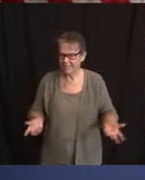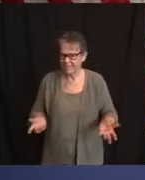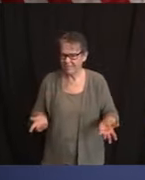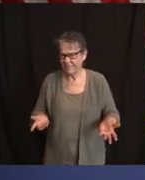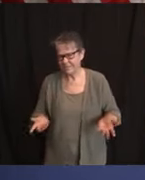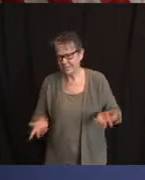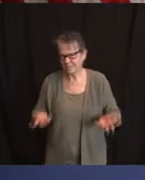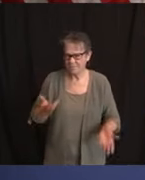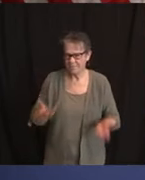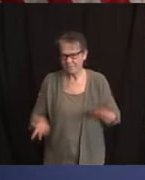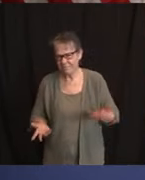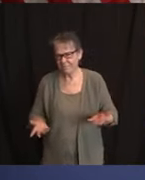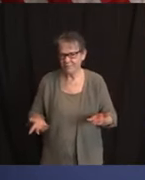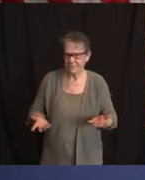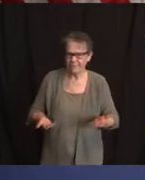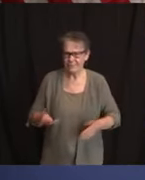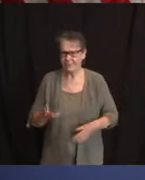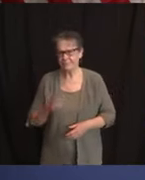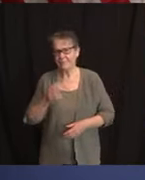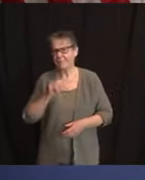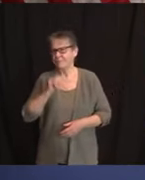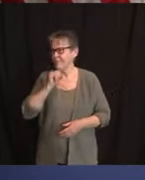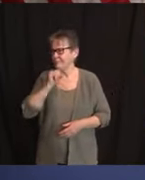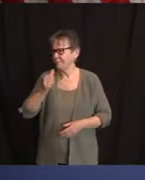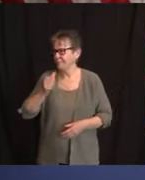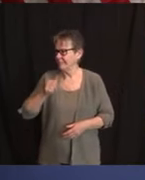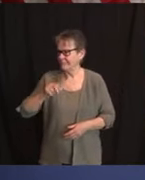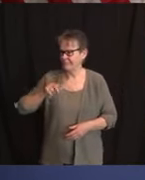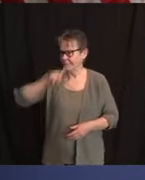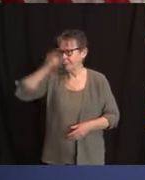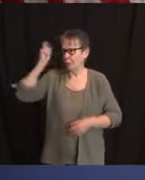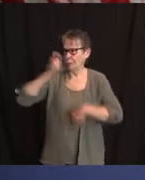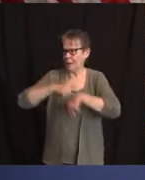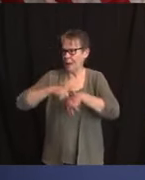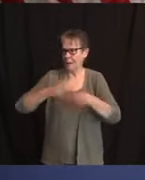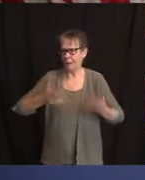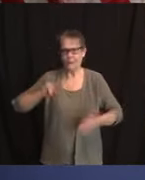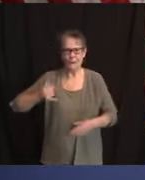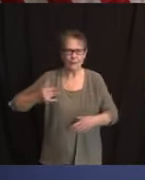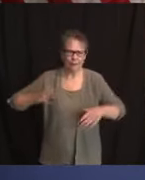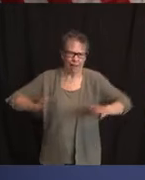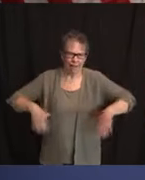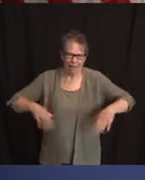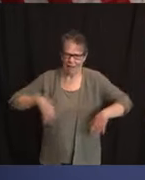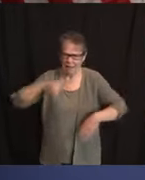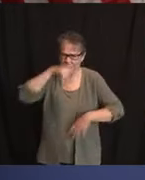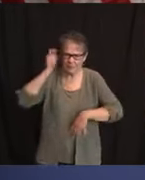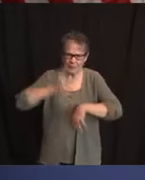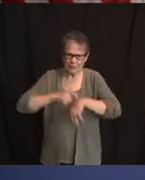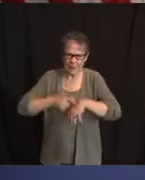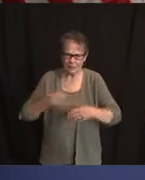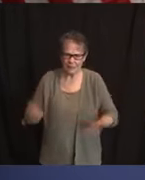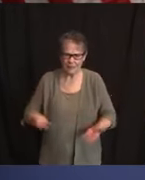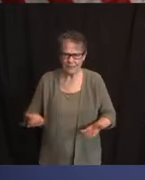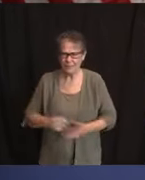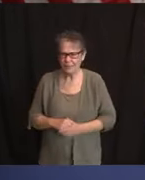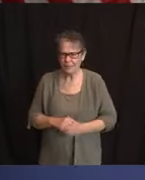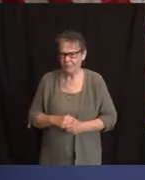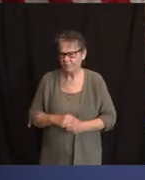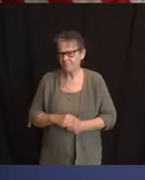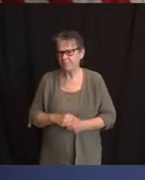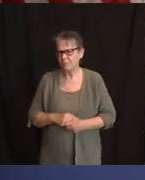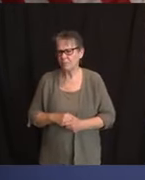Jersey summer high humidity weather. So I don't think that's personally, Ed's the boss here. I don't think that's a contributing factor right now. I think it's